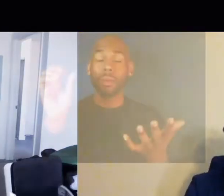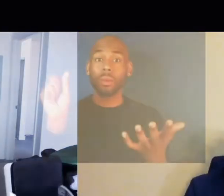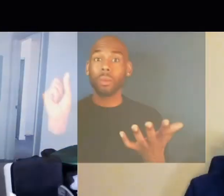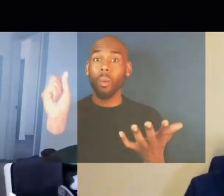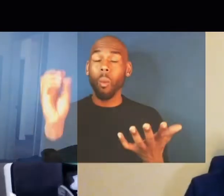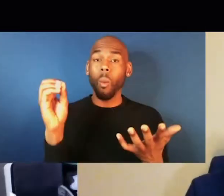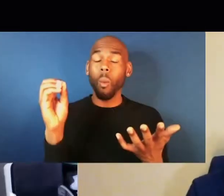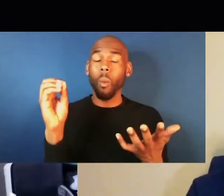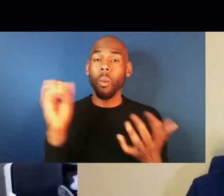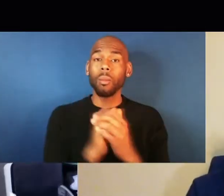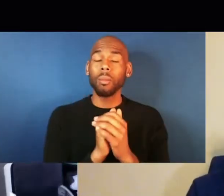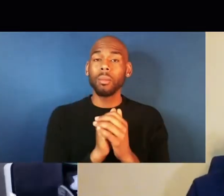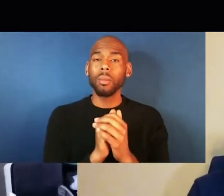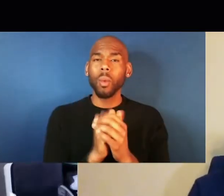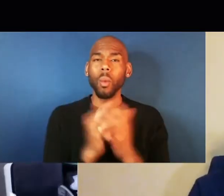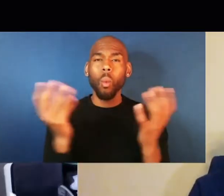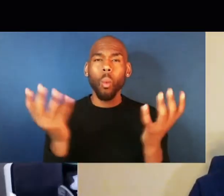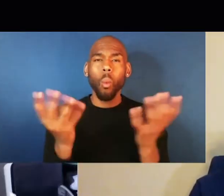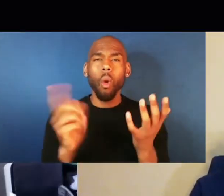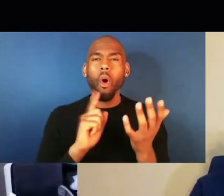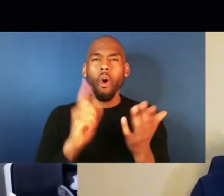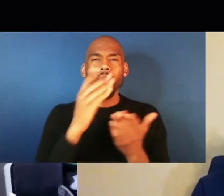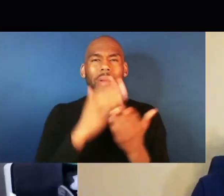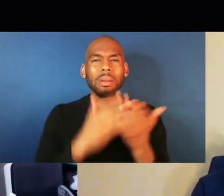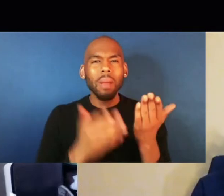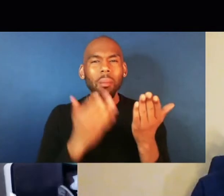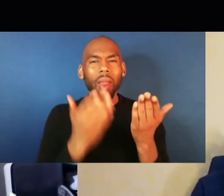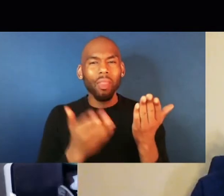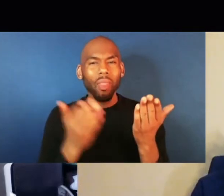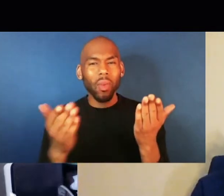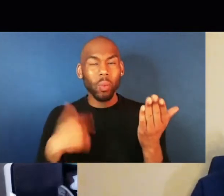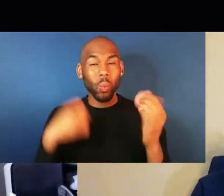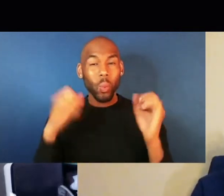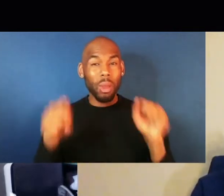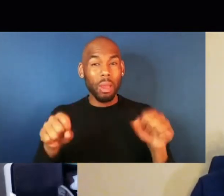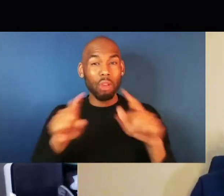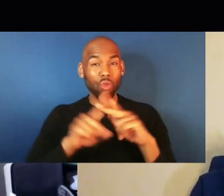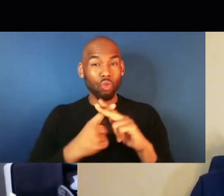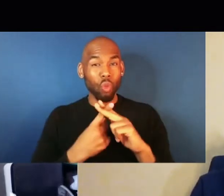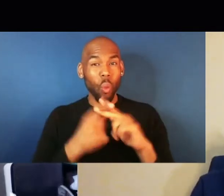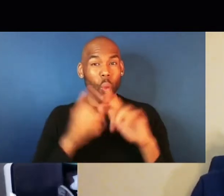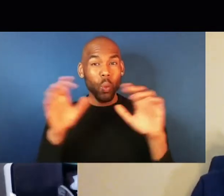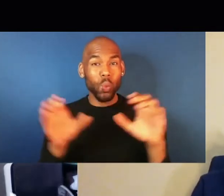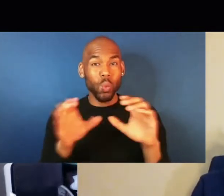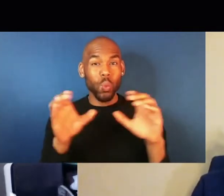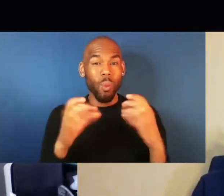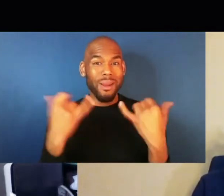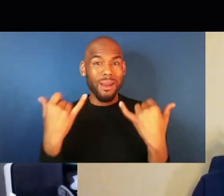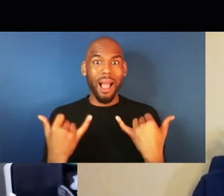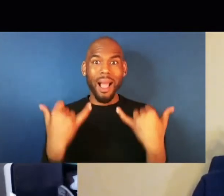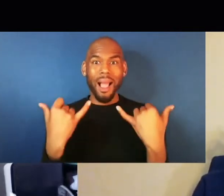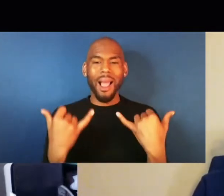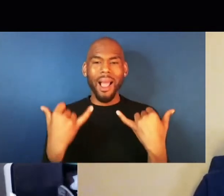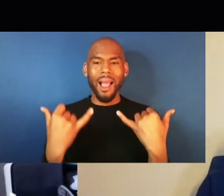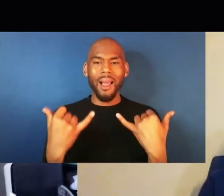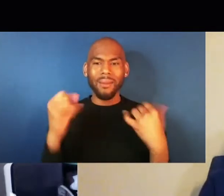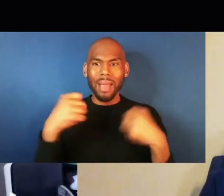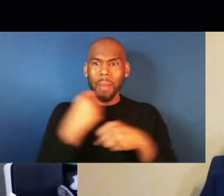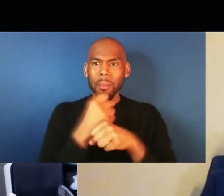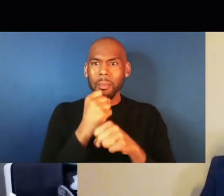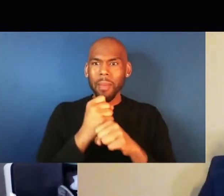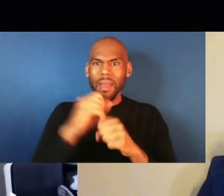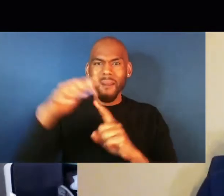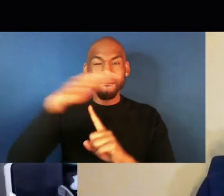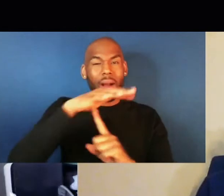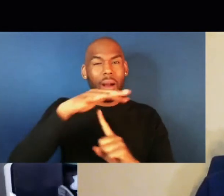So what are some things that you think that we can start doing now where that can make a